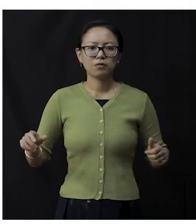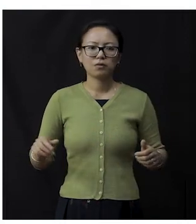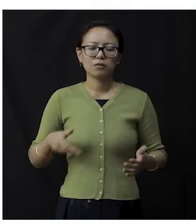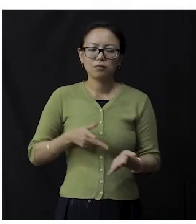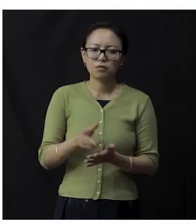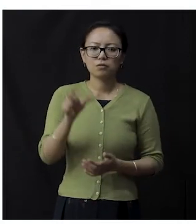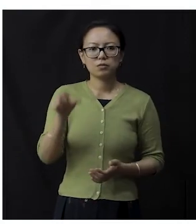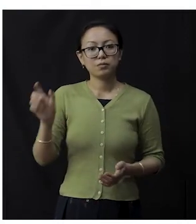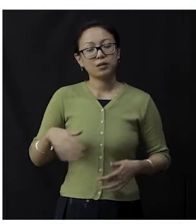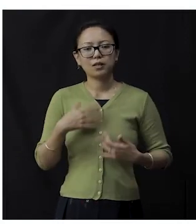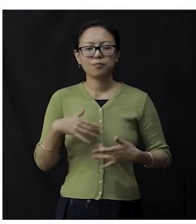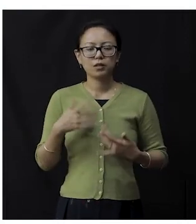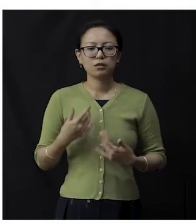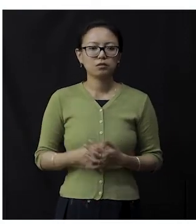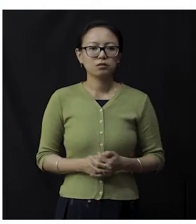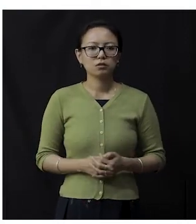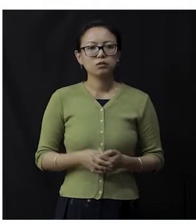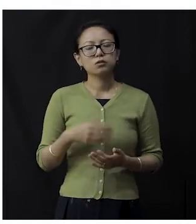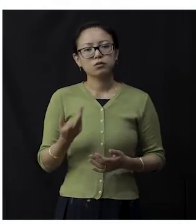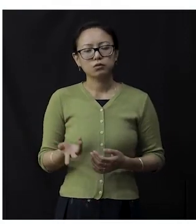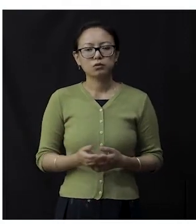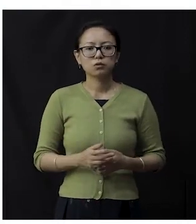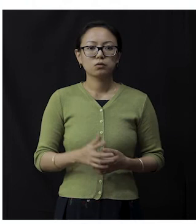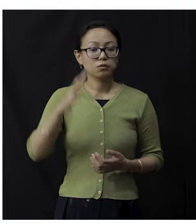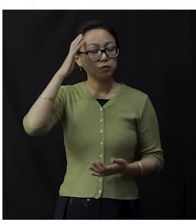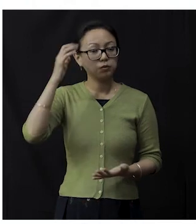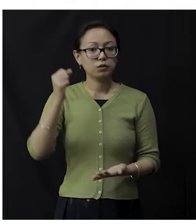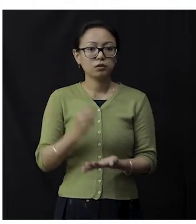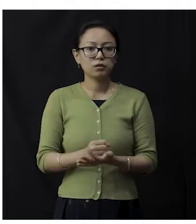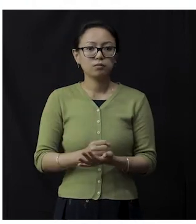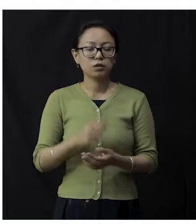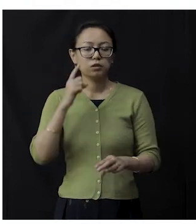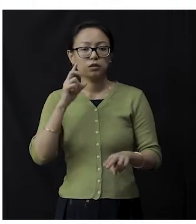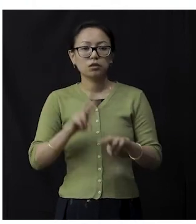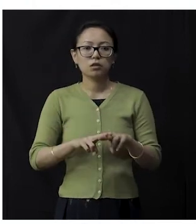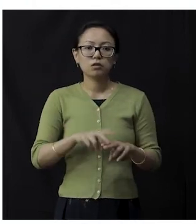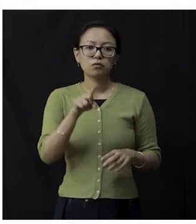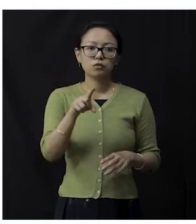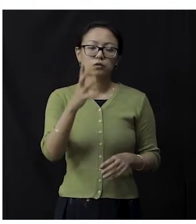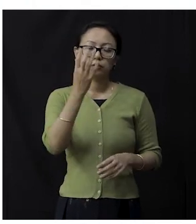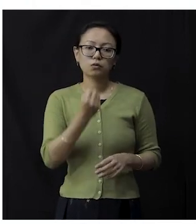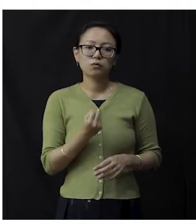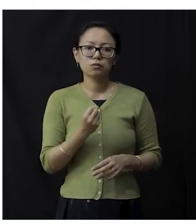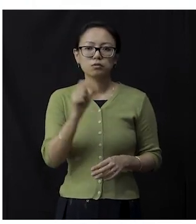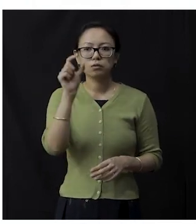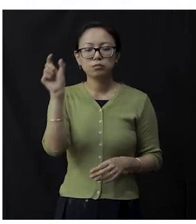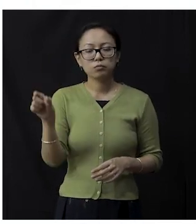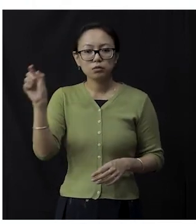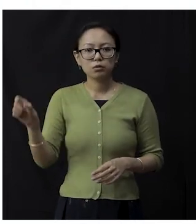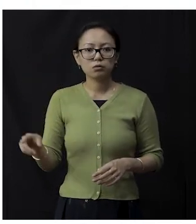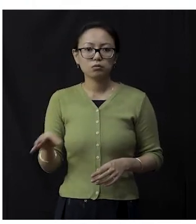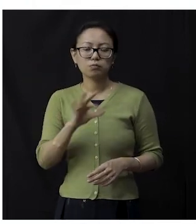You need to remember that if you want to be liked by others, you have to be courteous,